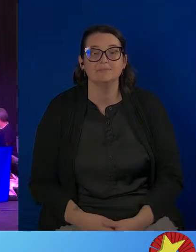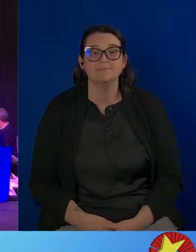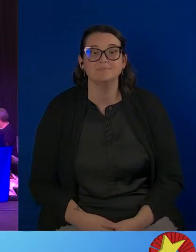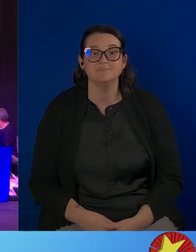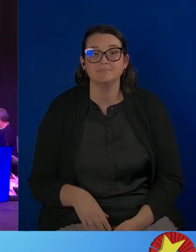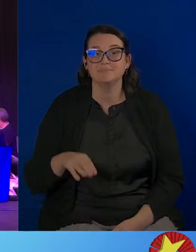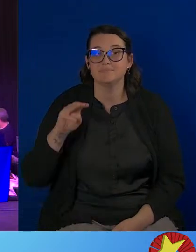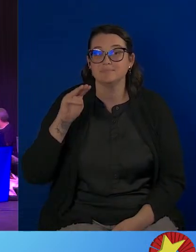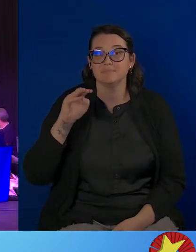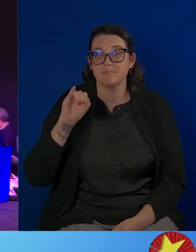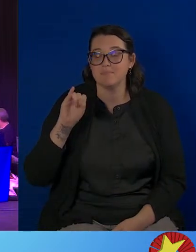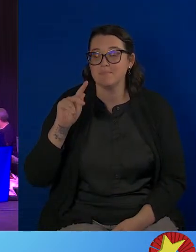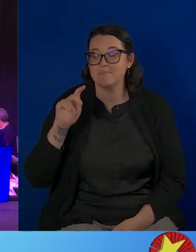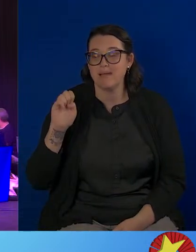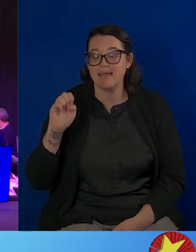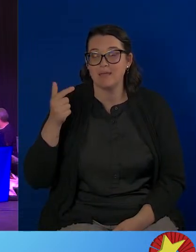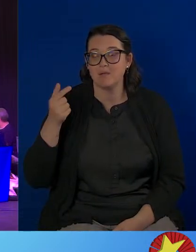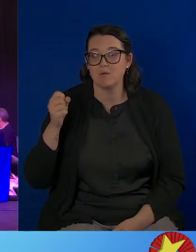Michael Gordon.